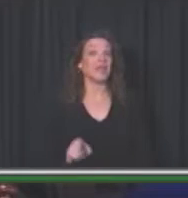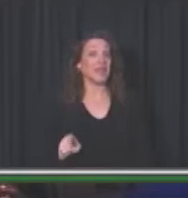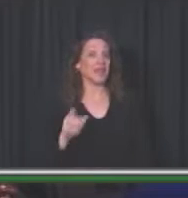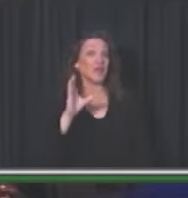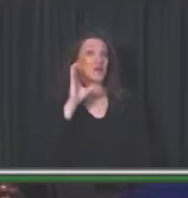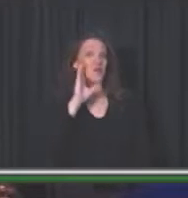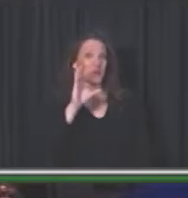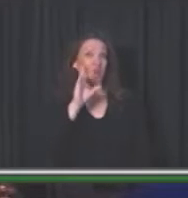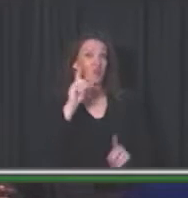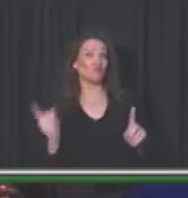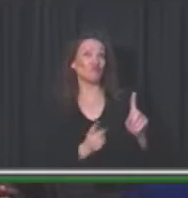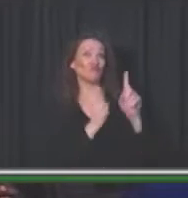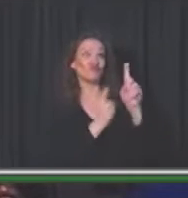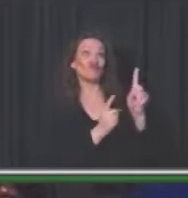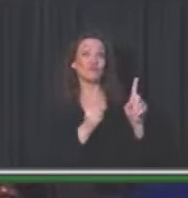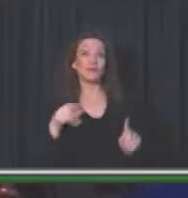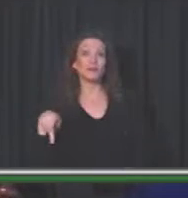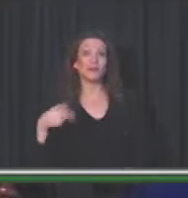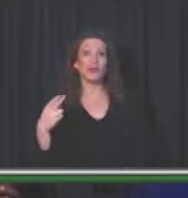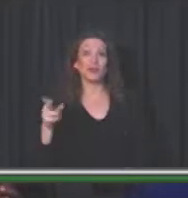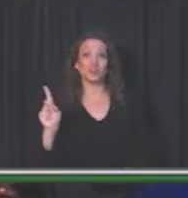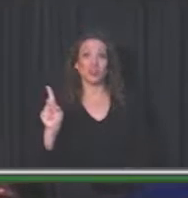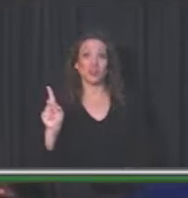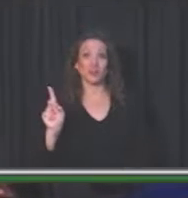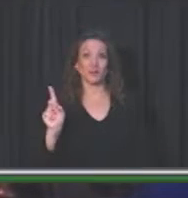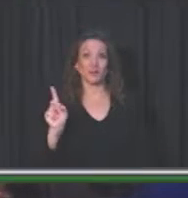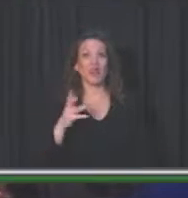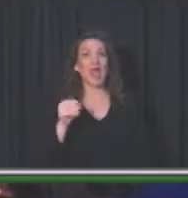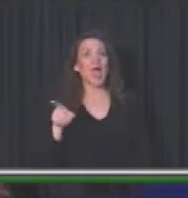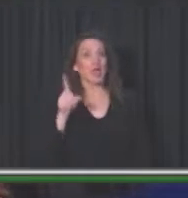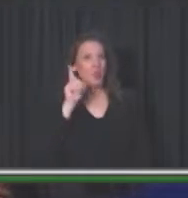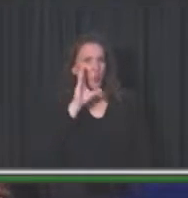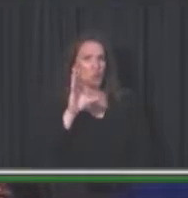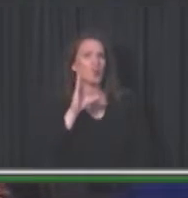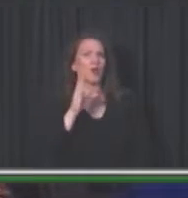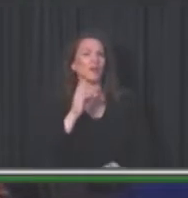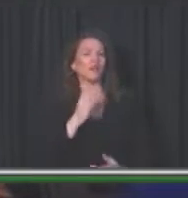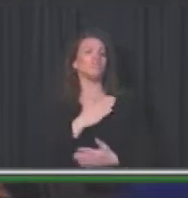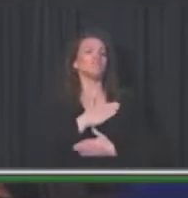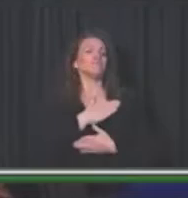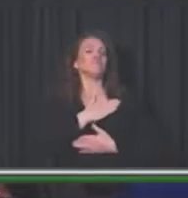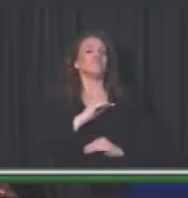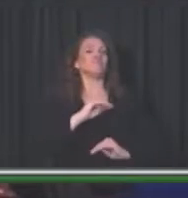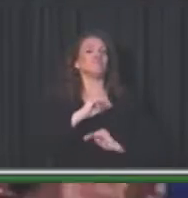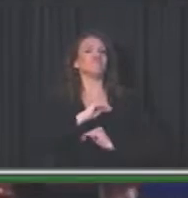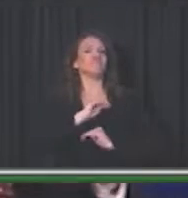get his PhD, and he will live his dream.